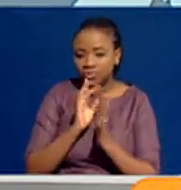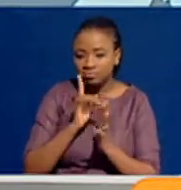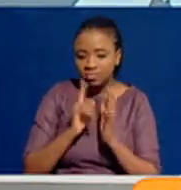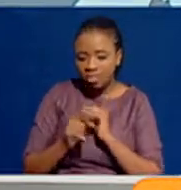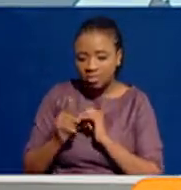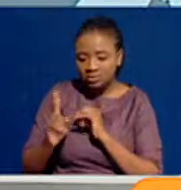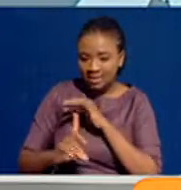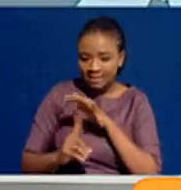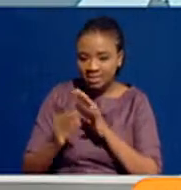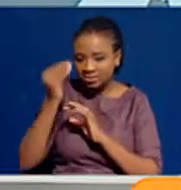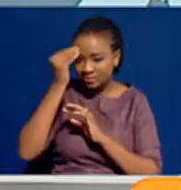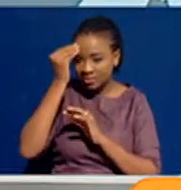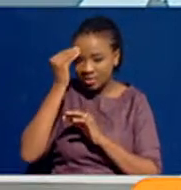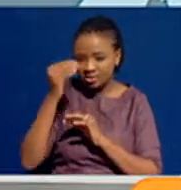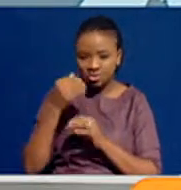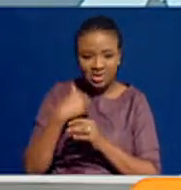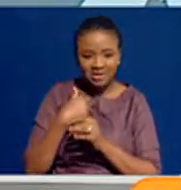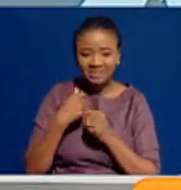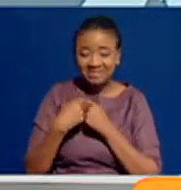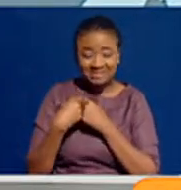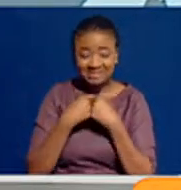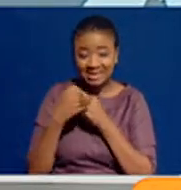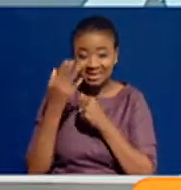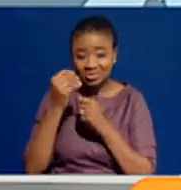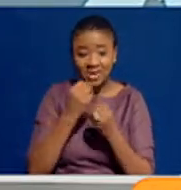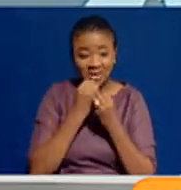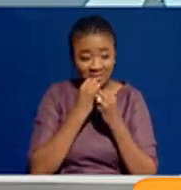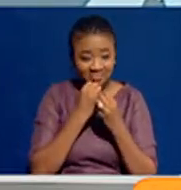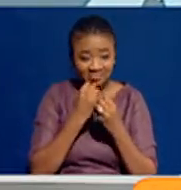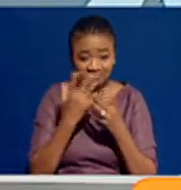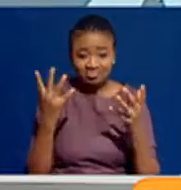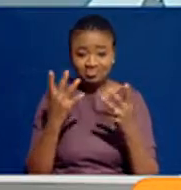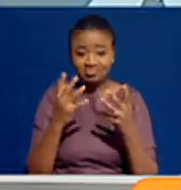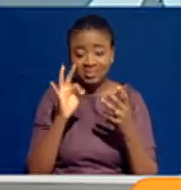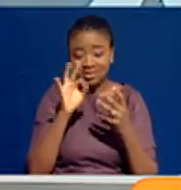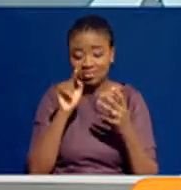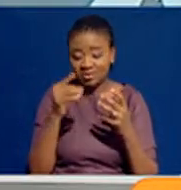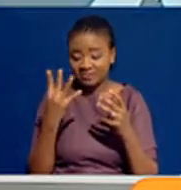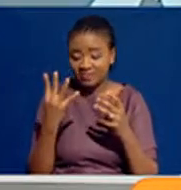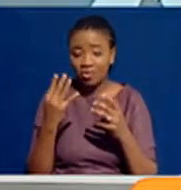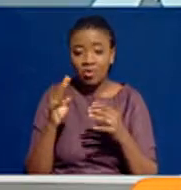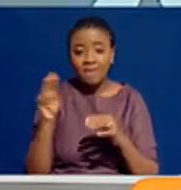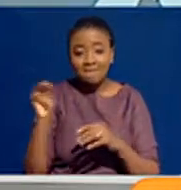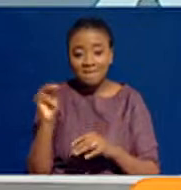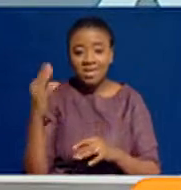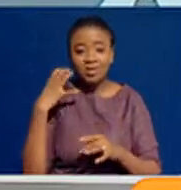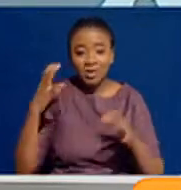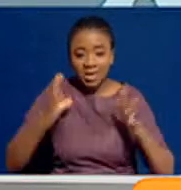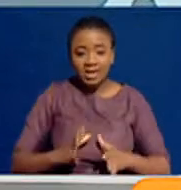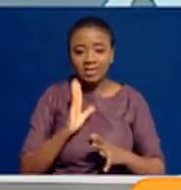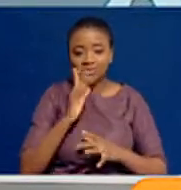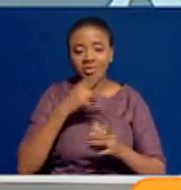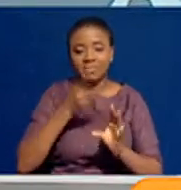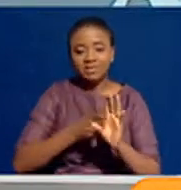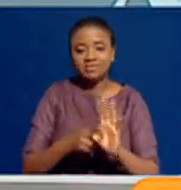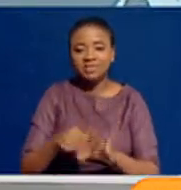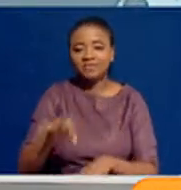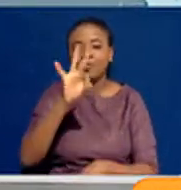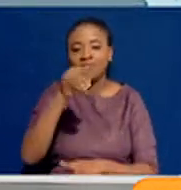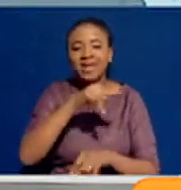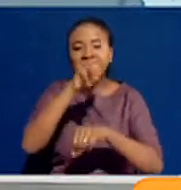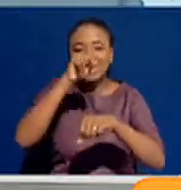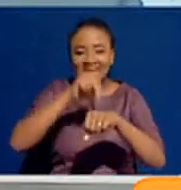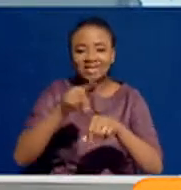is facing unprecedented times with a population of over 3.4 million candidates set to sit for three national